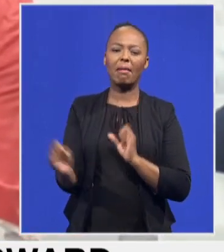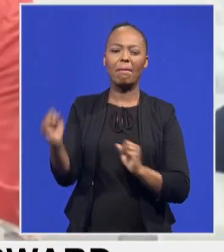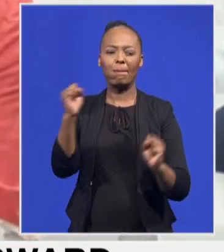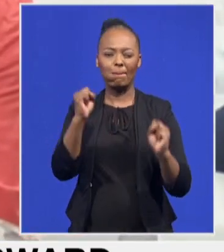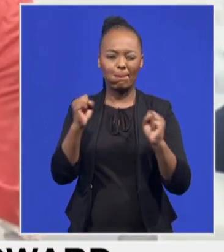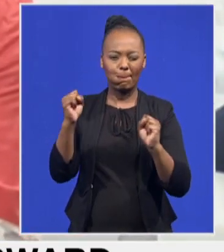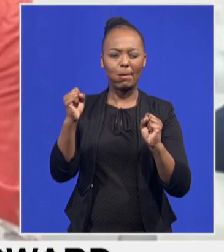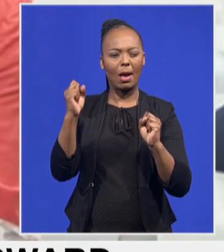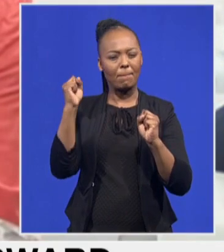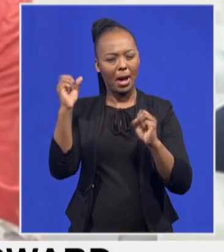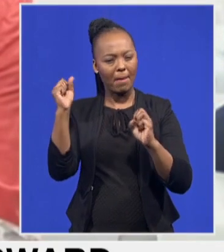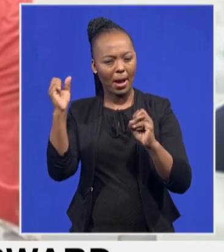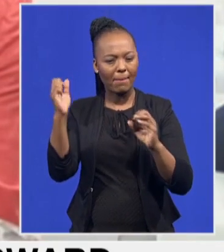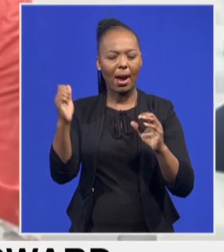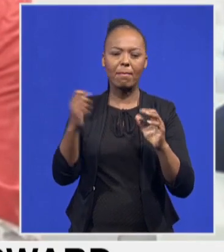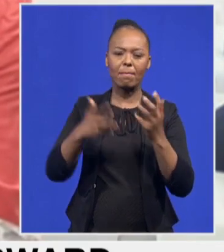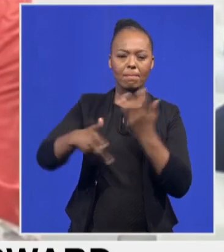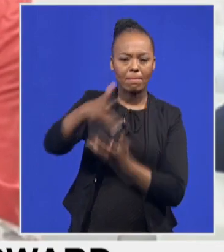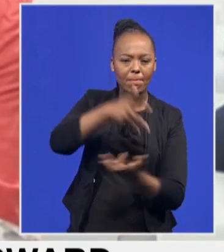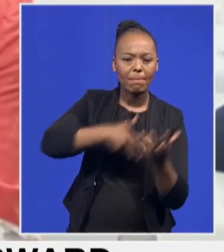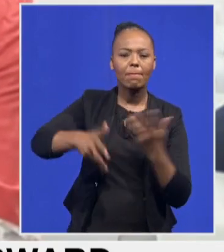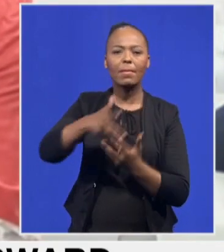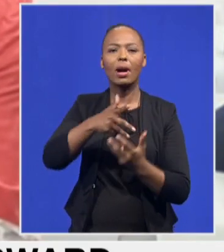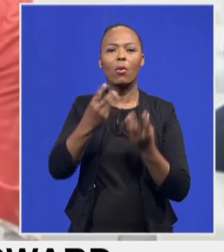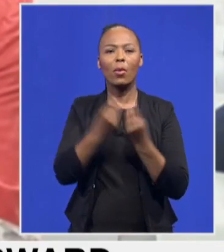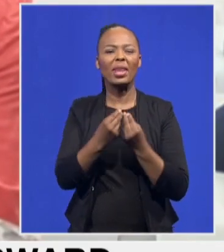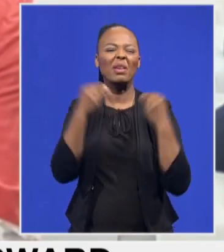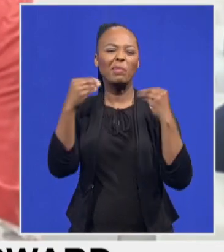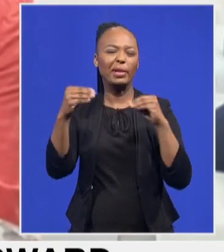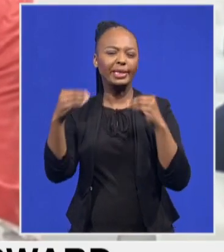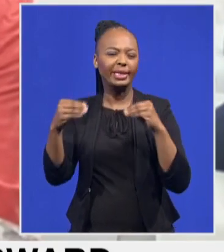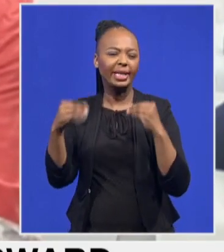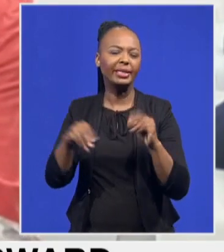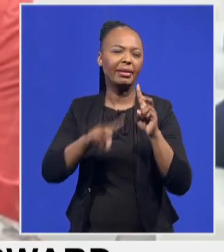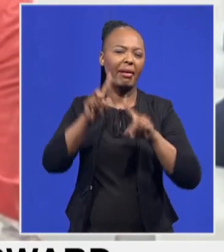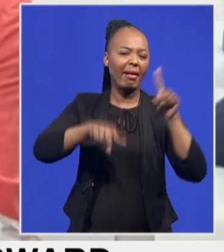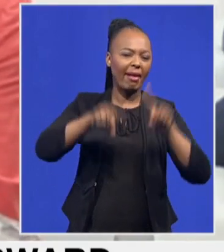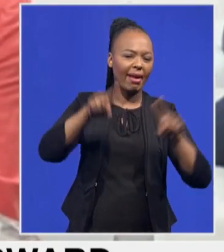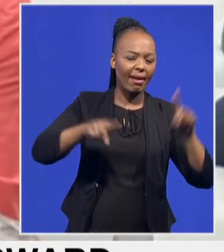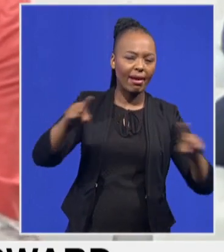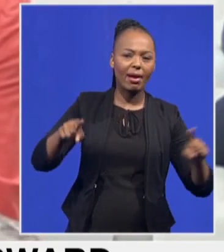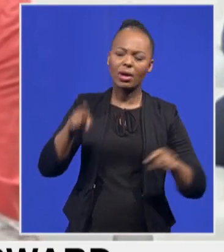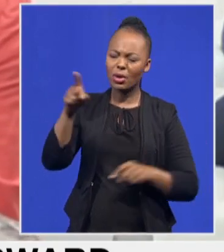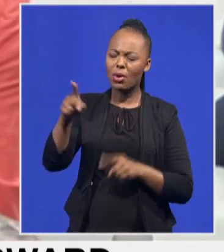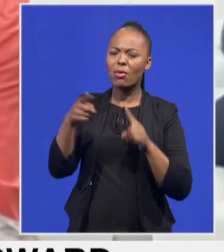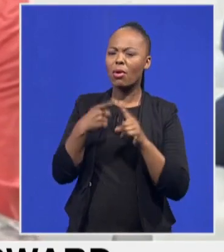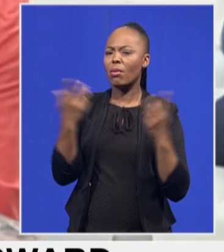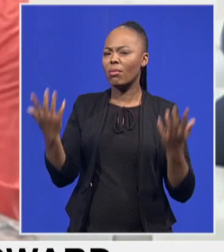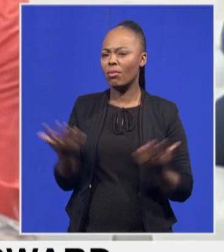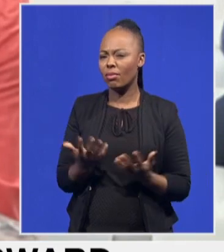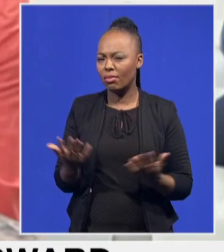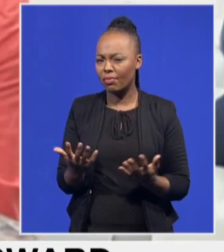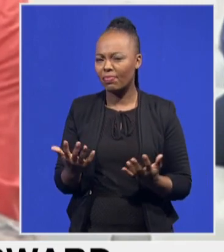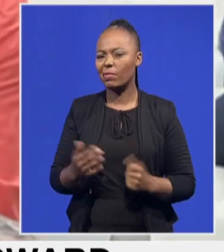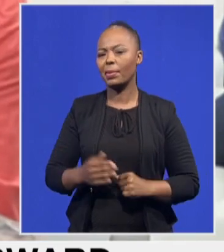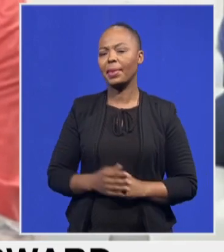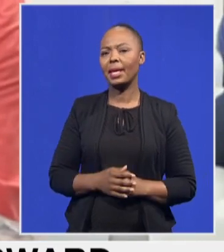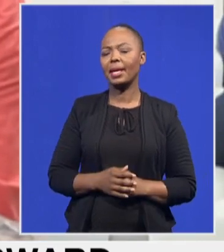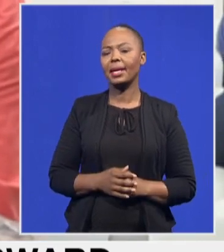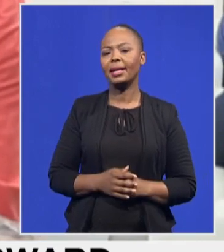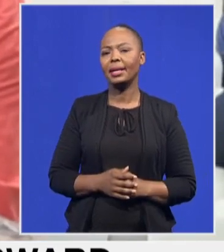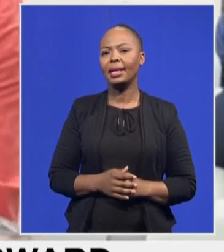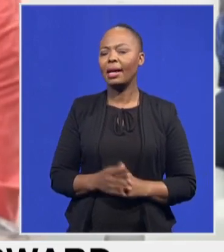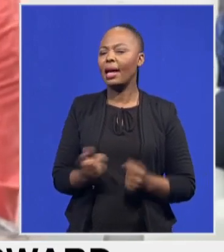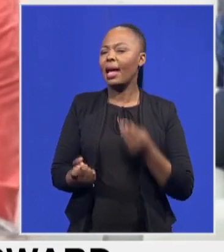engaging with some of the businesses here on offer. Talk to us about where you are based and also what has been happening on